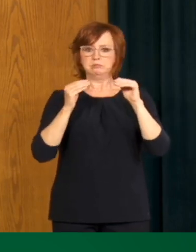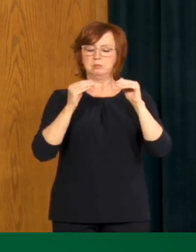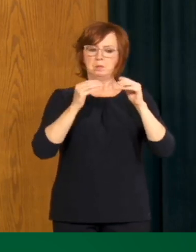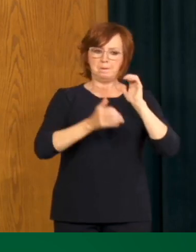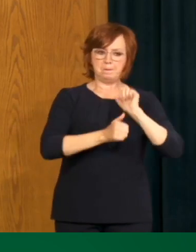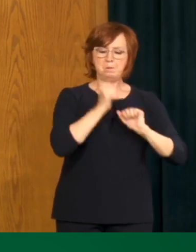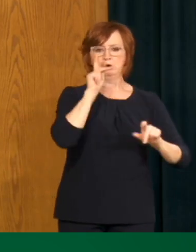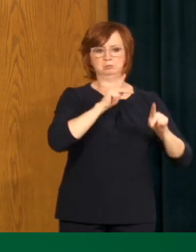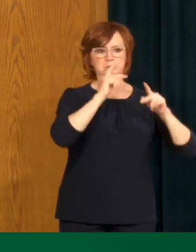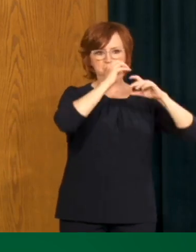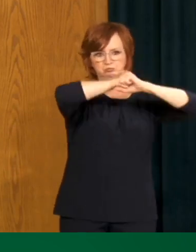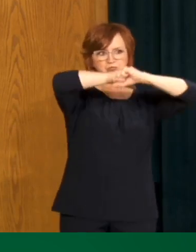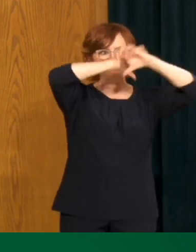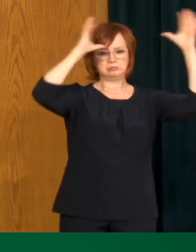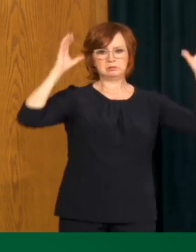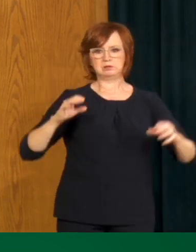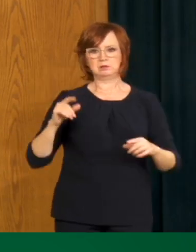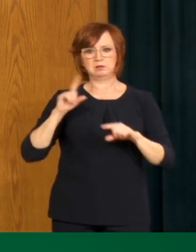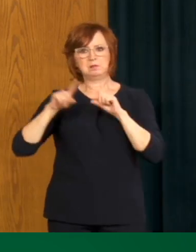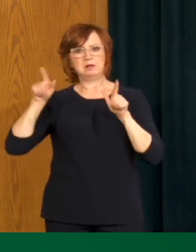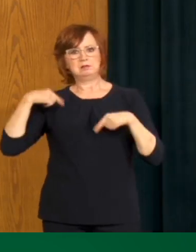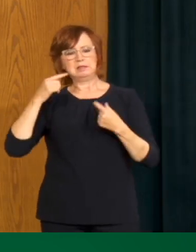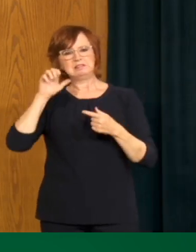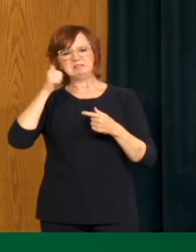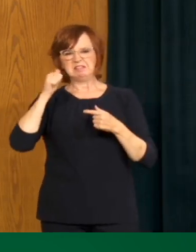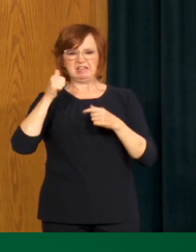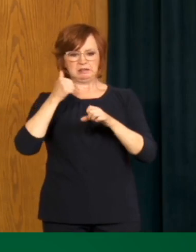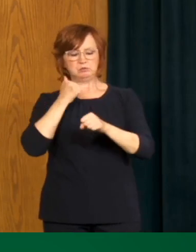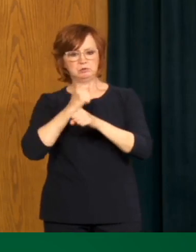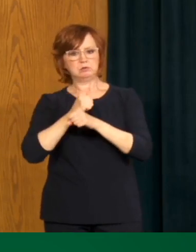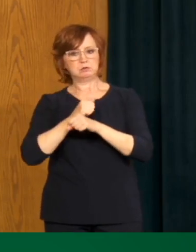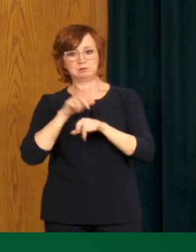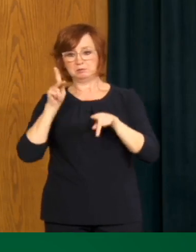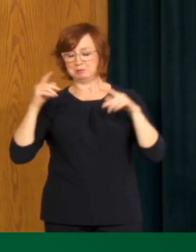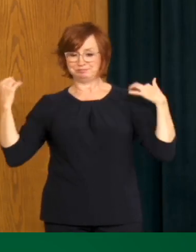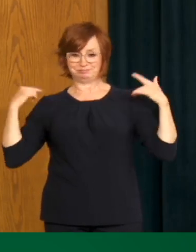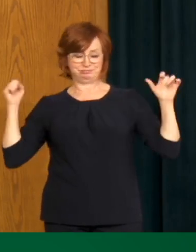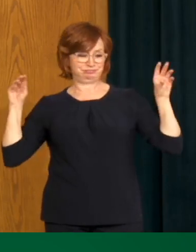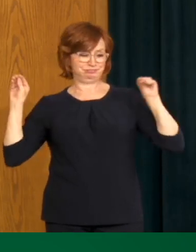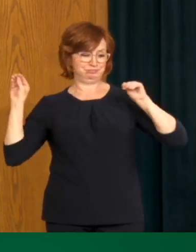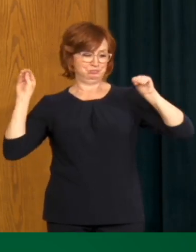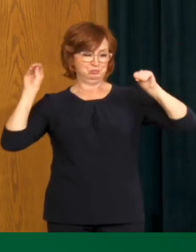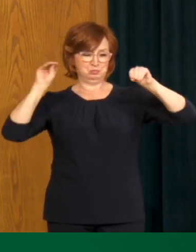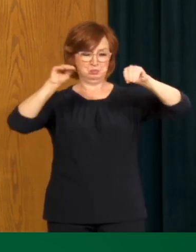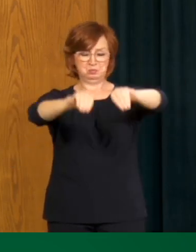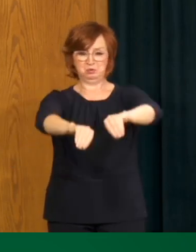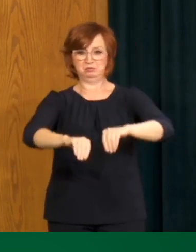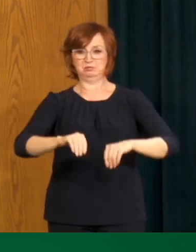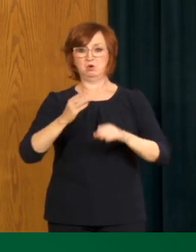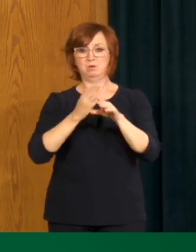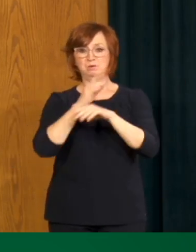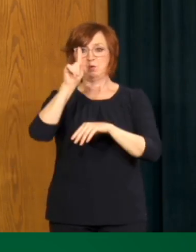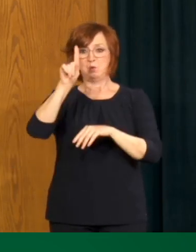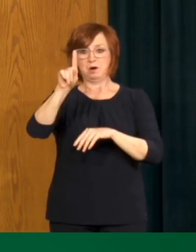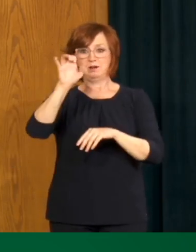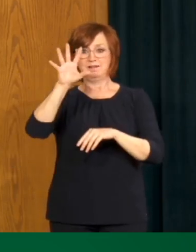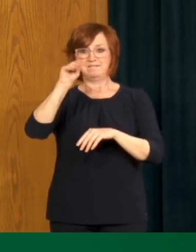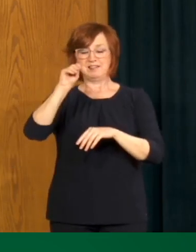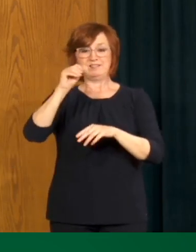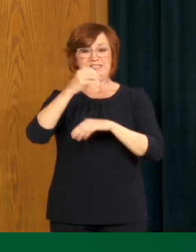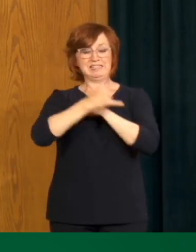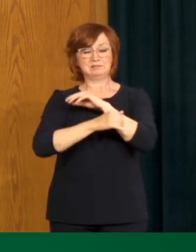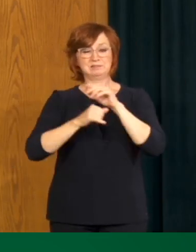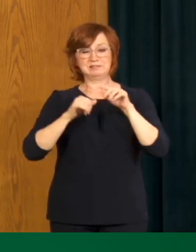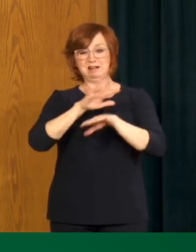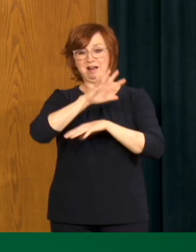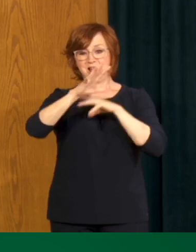have moved here from over 150 countries all around the world to not just Saskatchewan and Regina, but they have moved to communities right across this province,